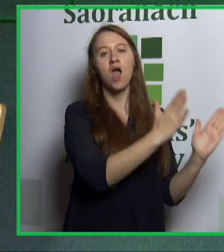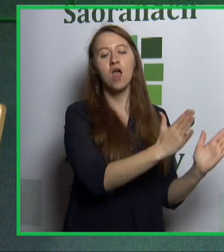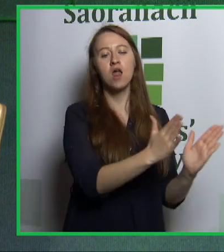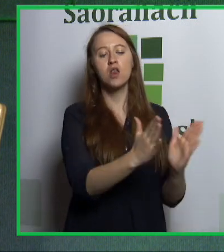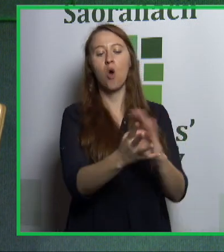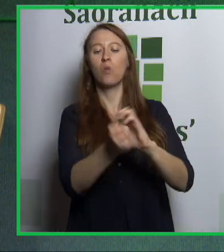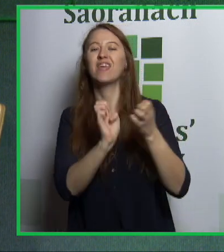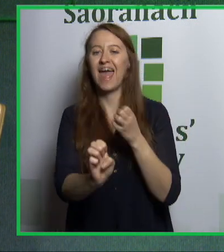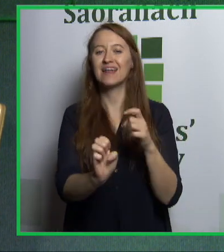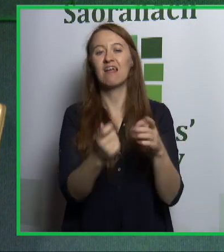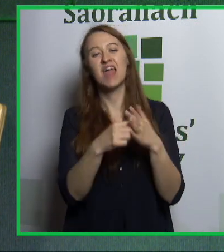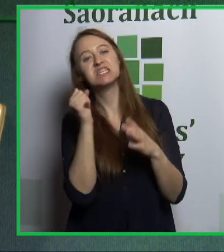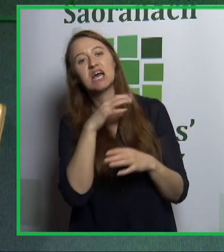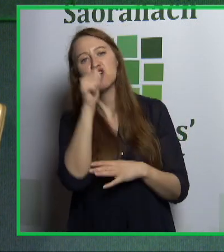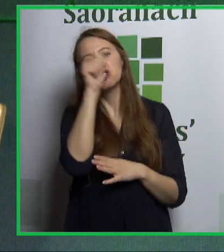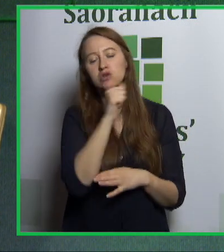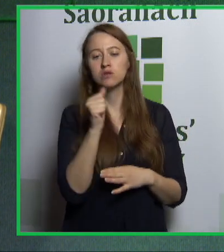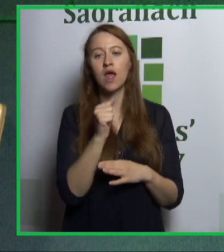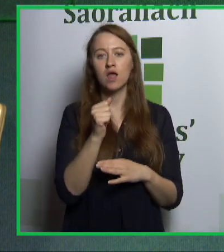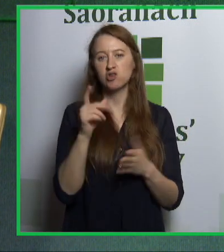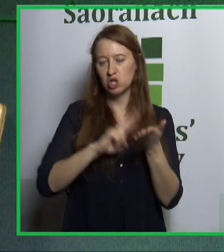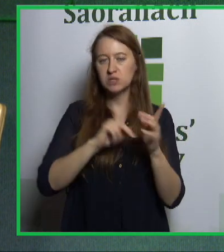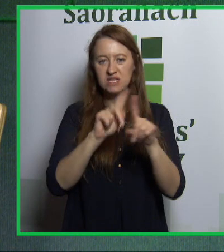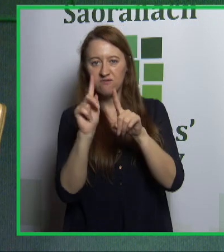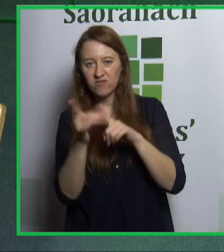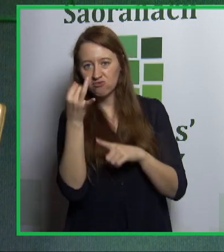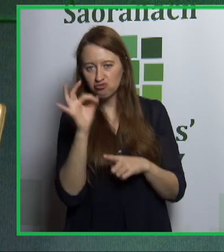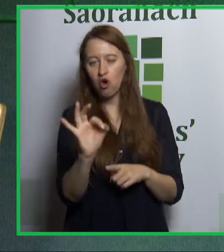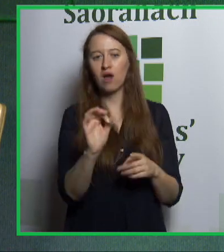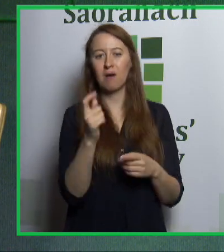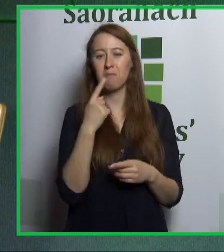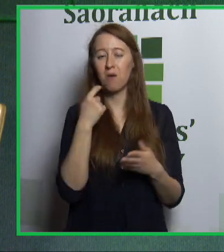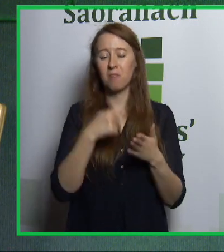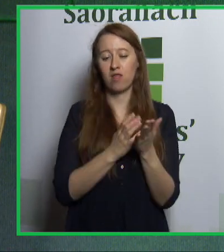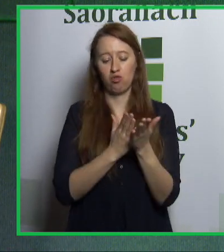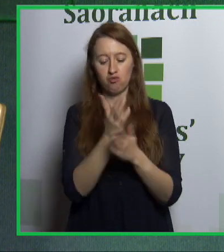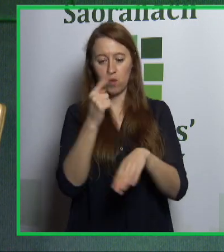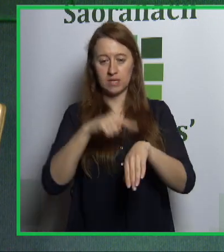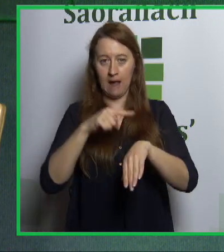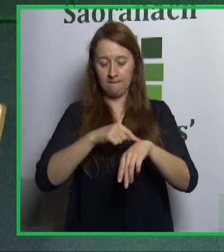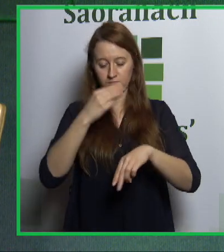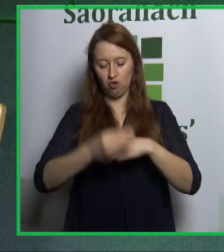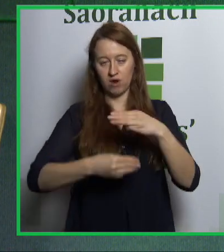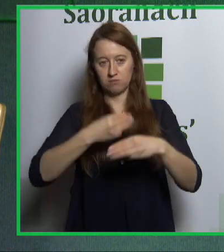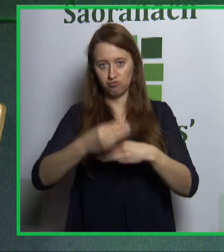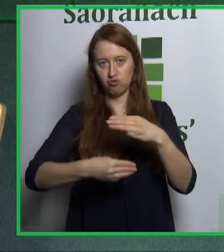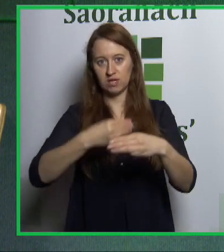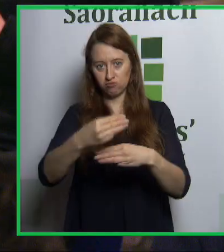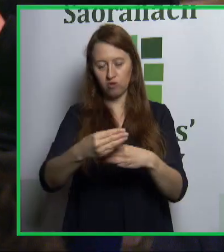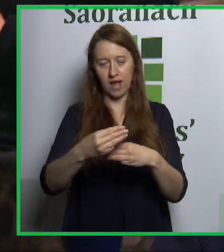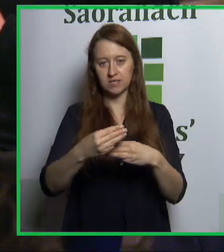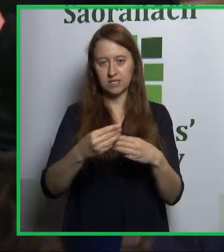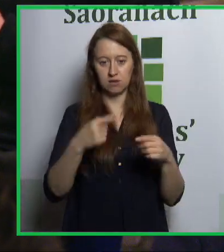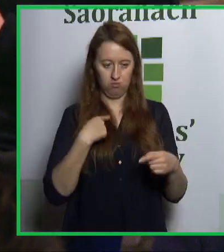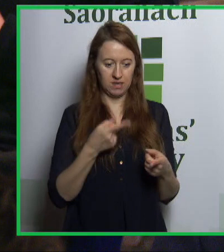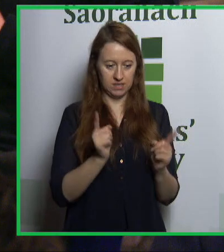the Saturday, then it'd be into the Sunday, and then the progression over time. And then the escalation of the